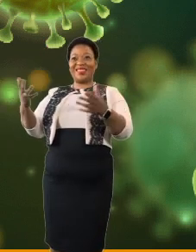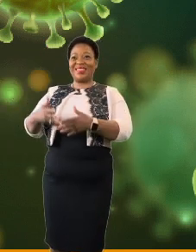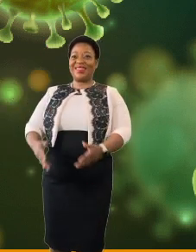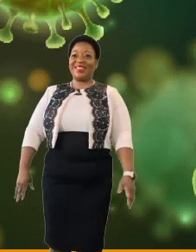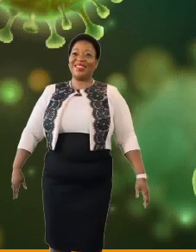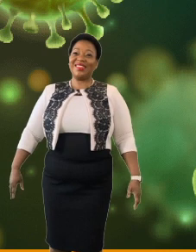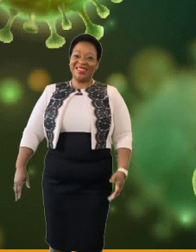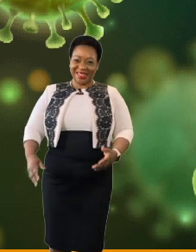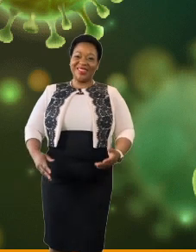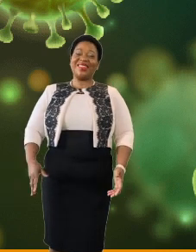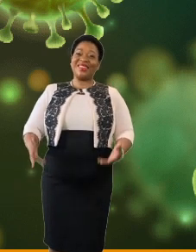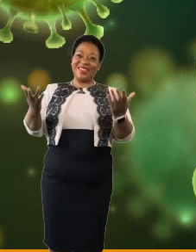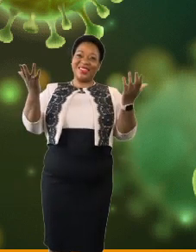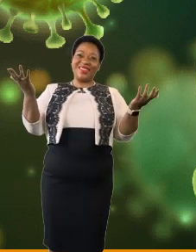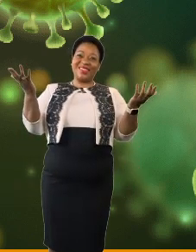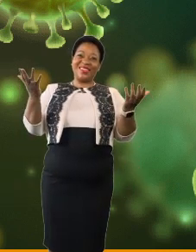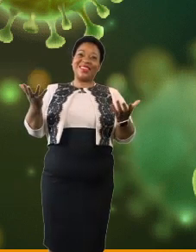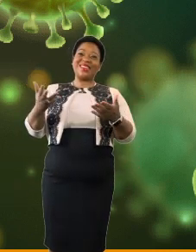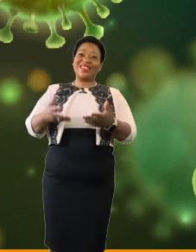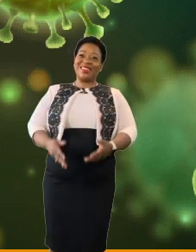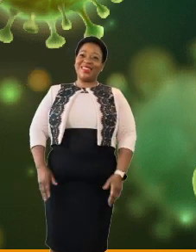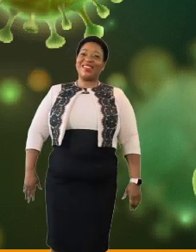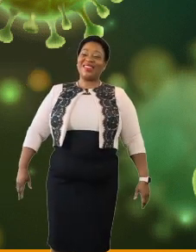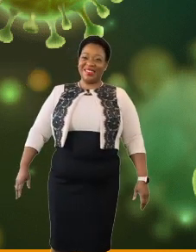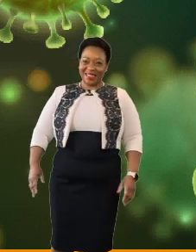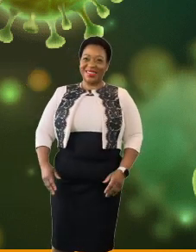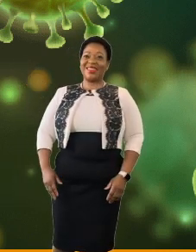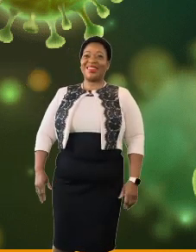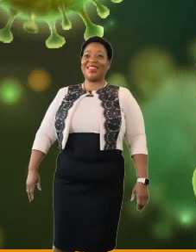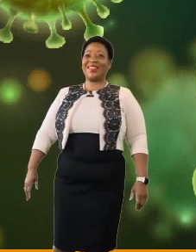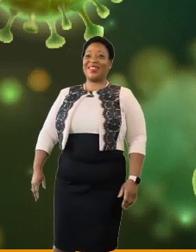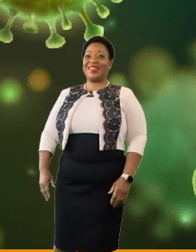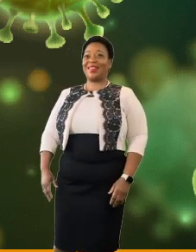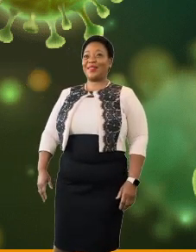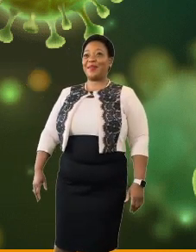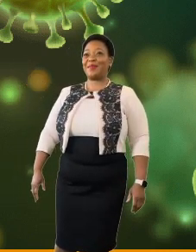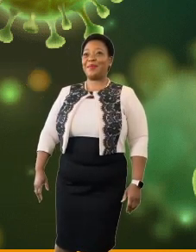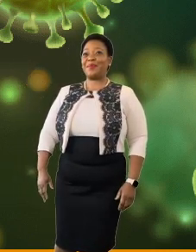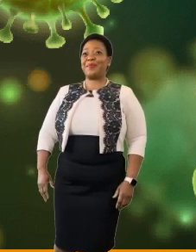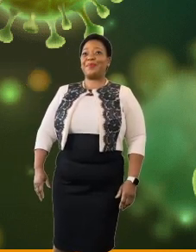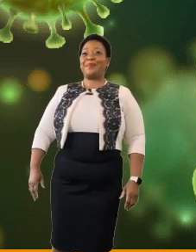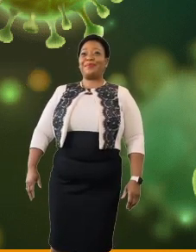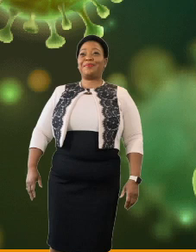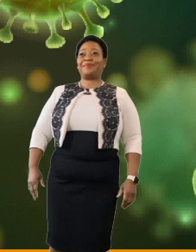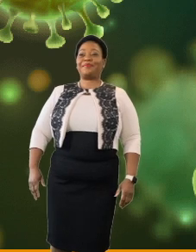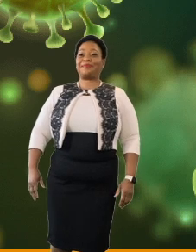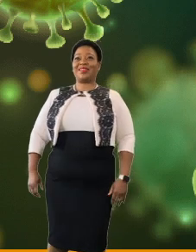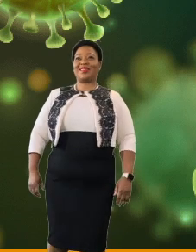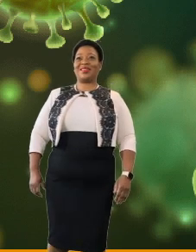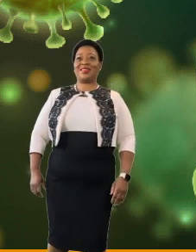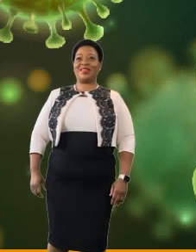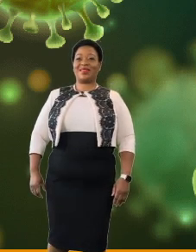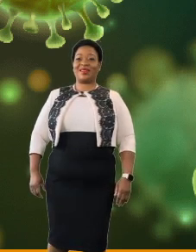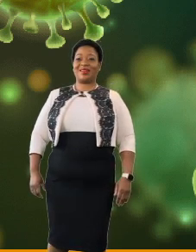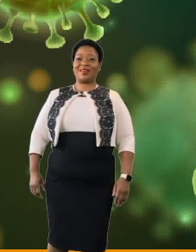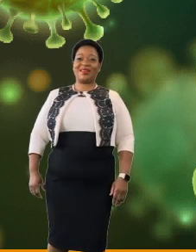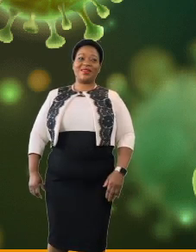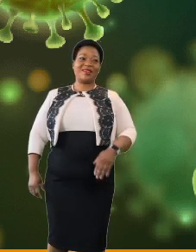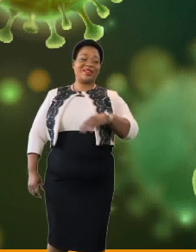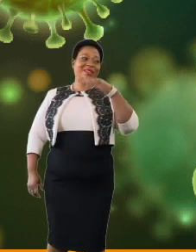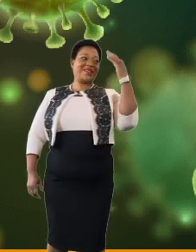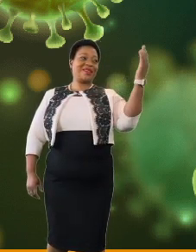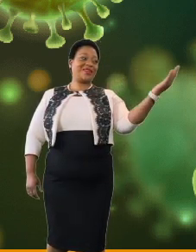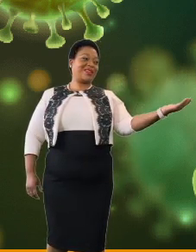register projects that require facilitation support. We're going to have to then facilitate decisive and